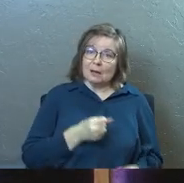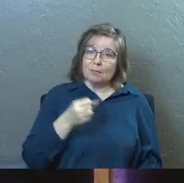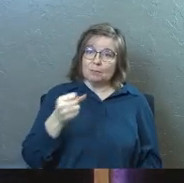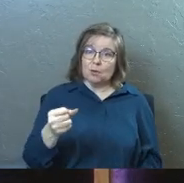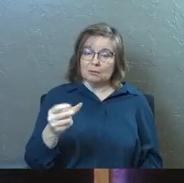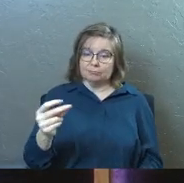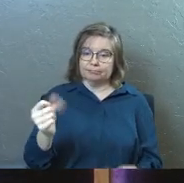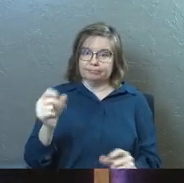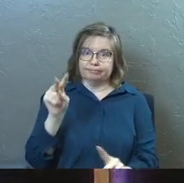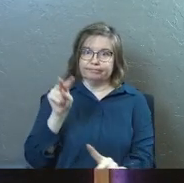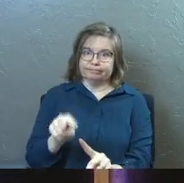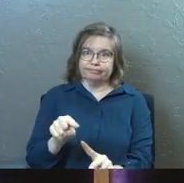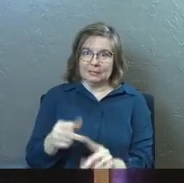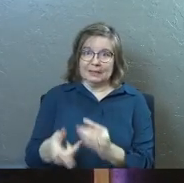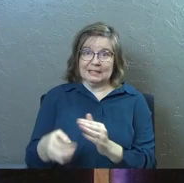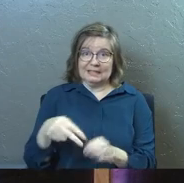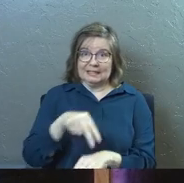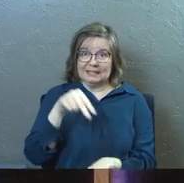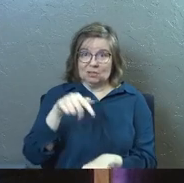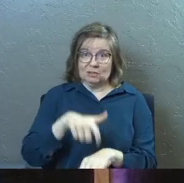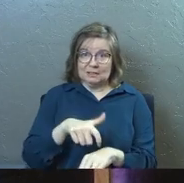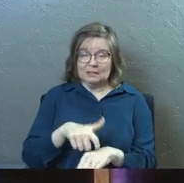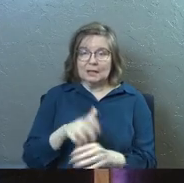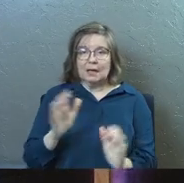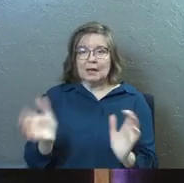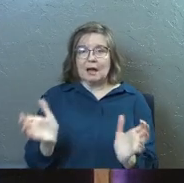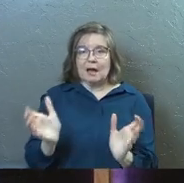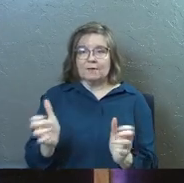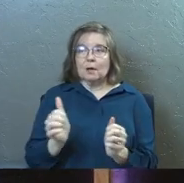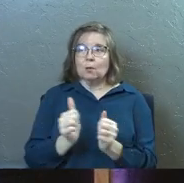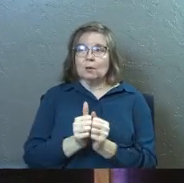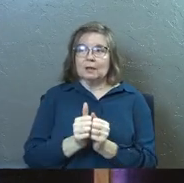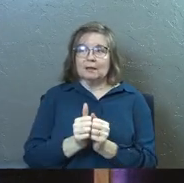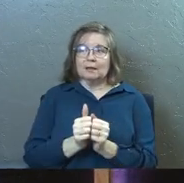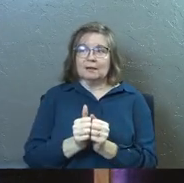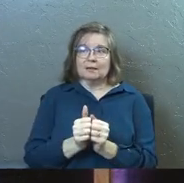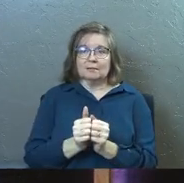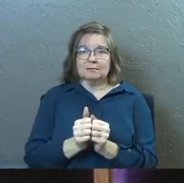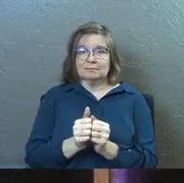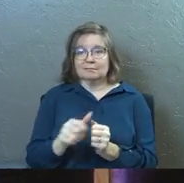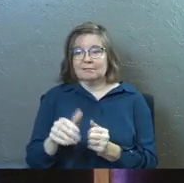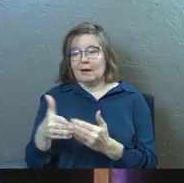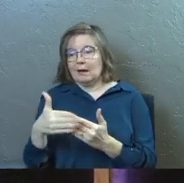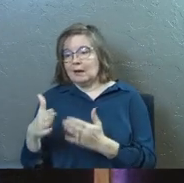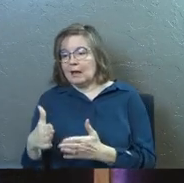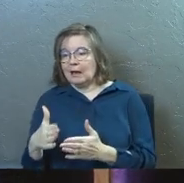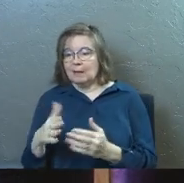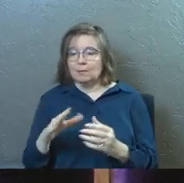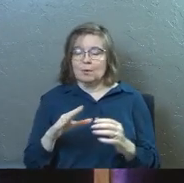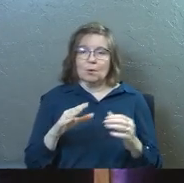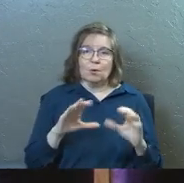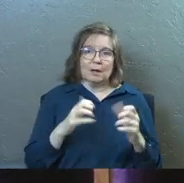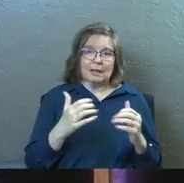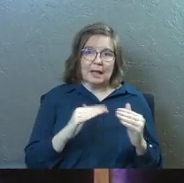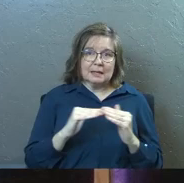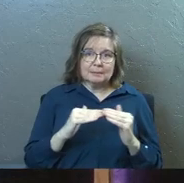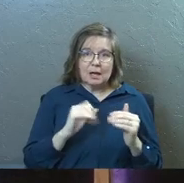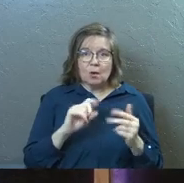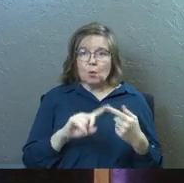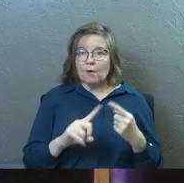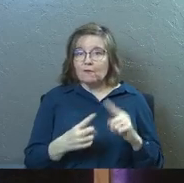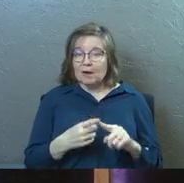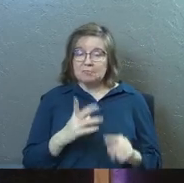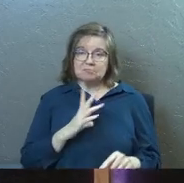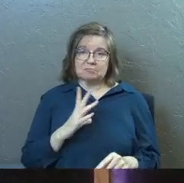on the spot this Easter season in a conversation with a neighbor or a classmate or a friend, and